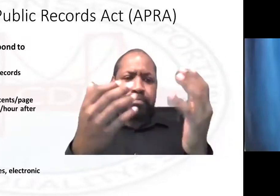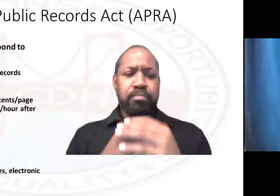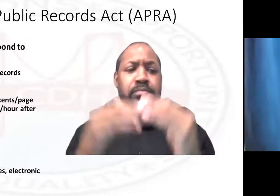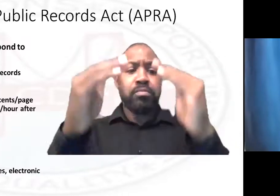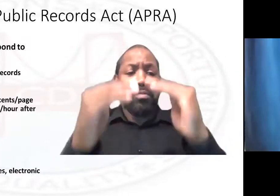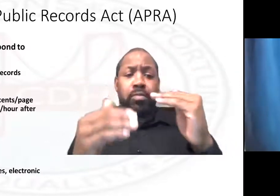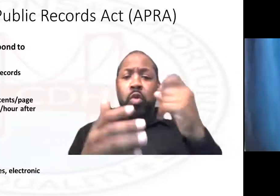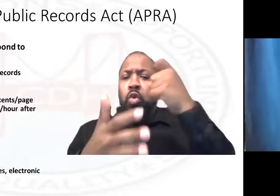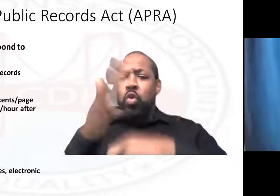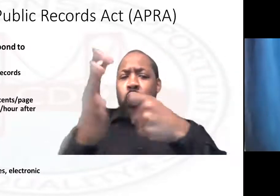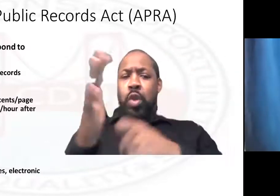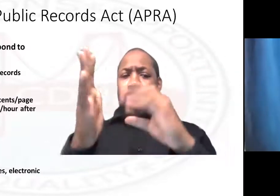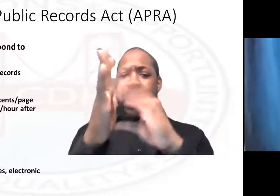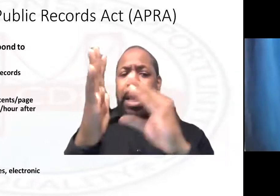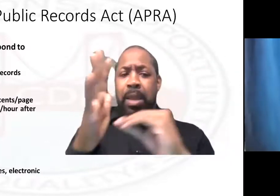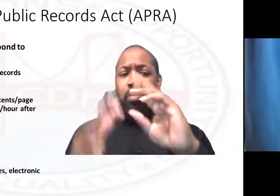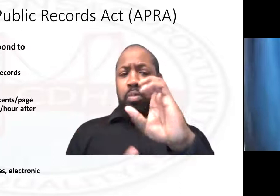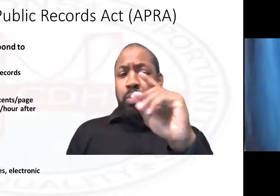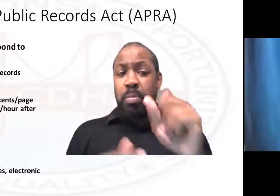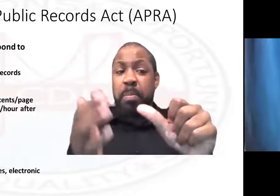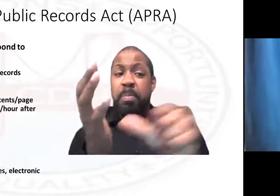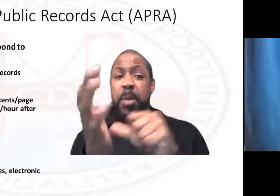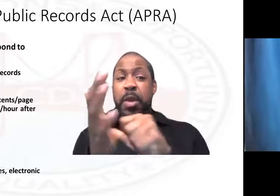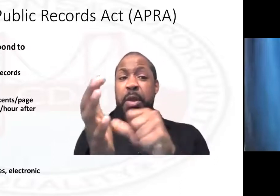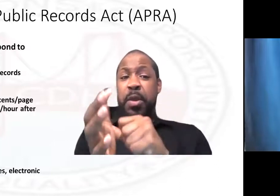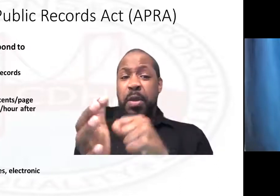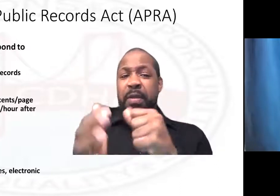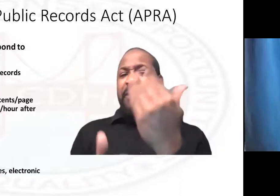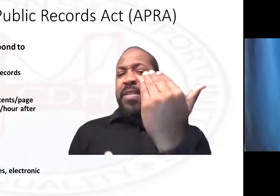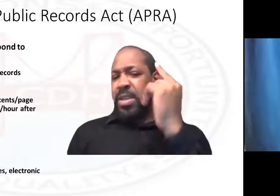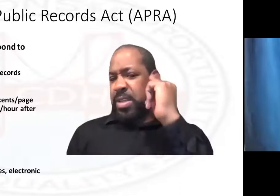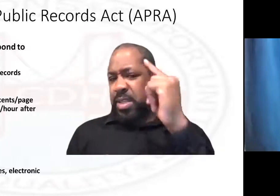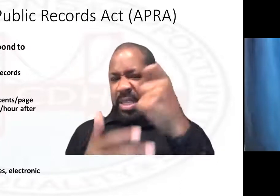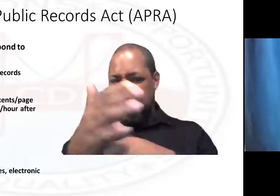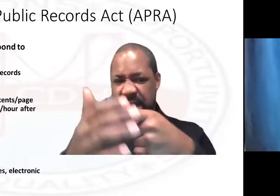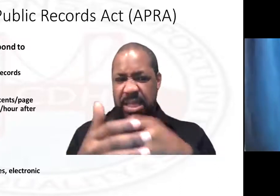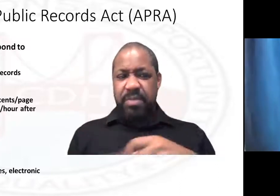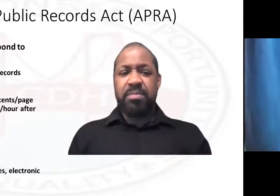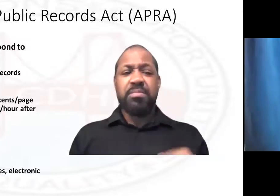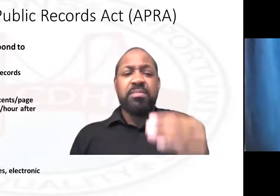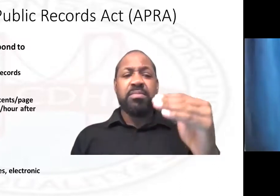that are not public. There needs to be a written explanation as to why they're being requested.